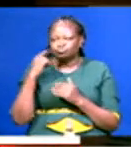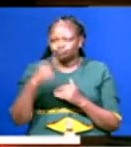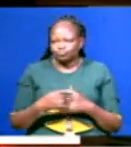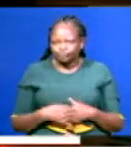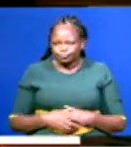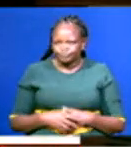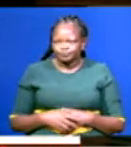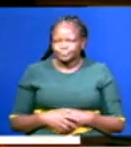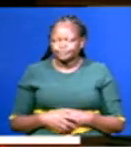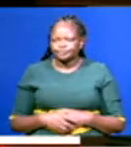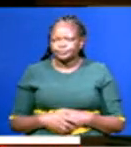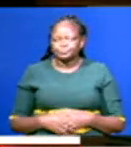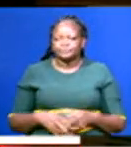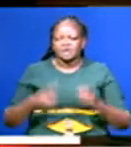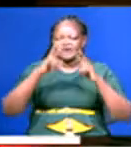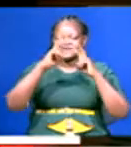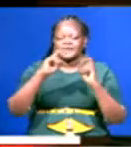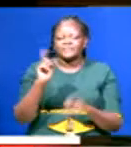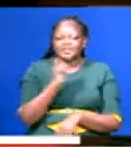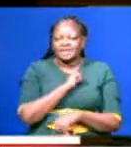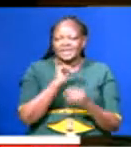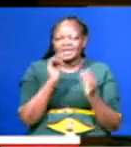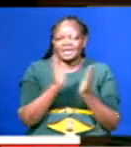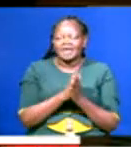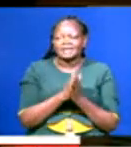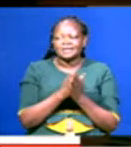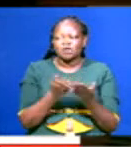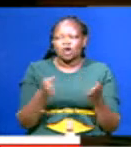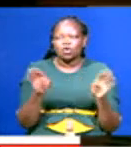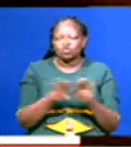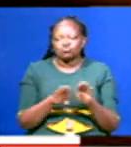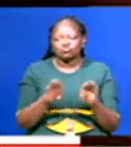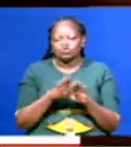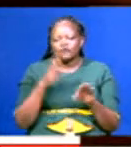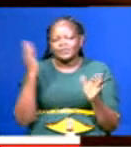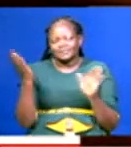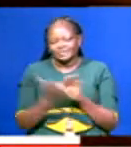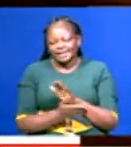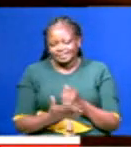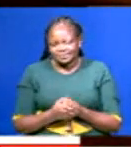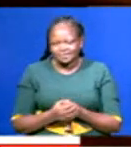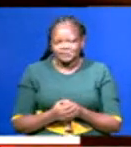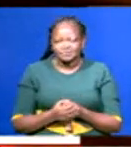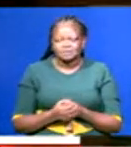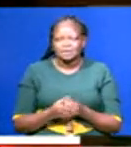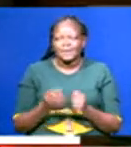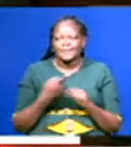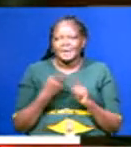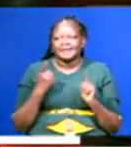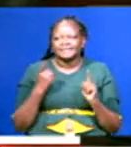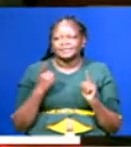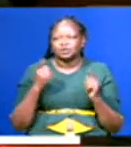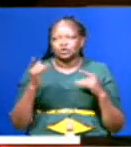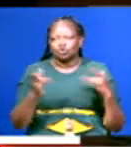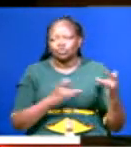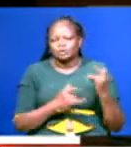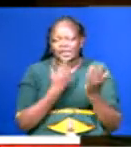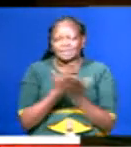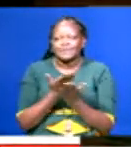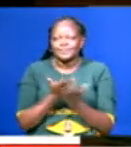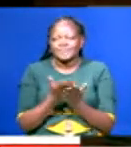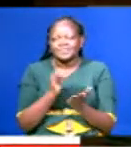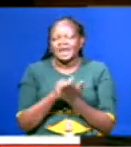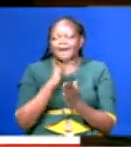now complete and therefore calls for the closure of this file. However, considering the application that has been